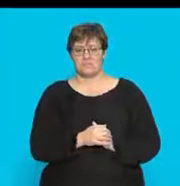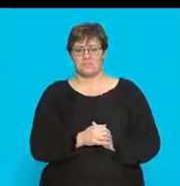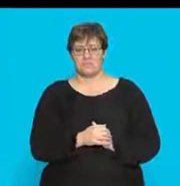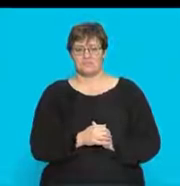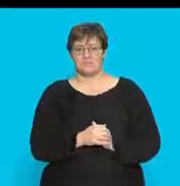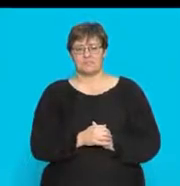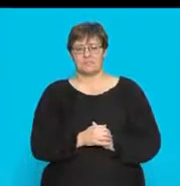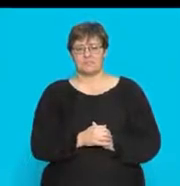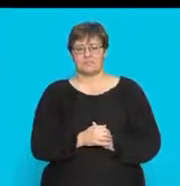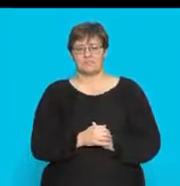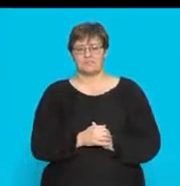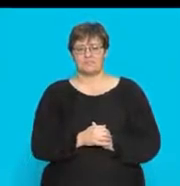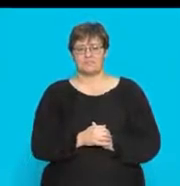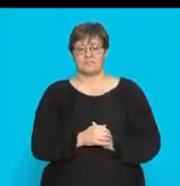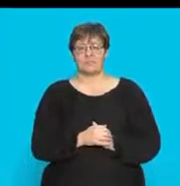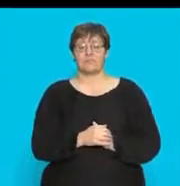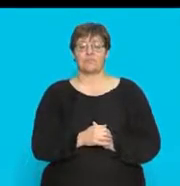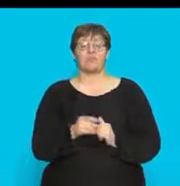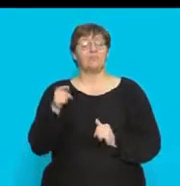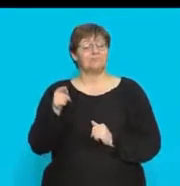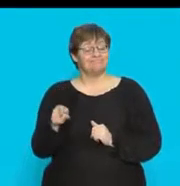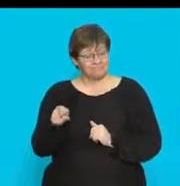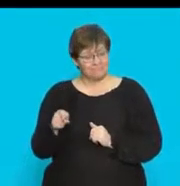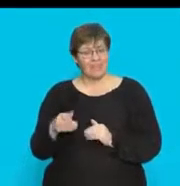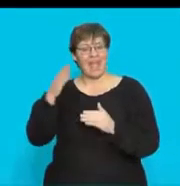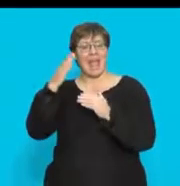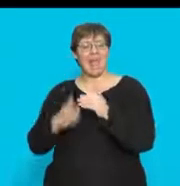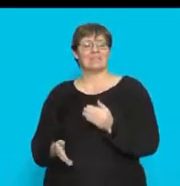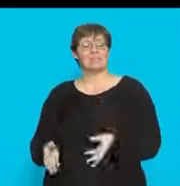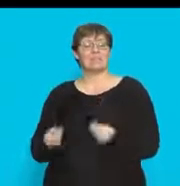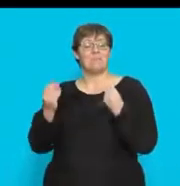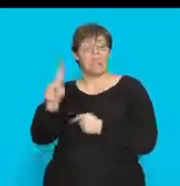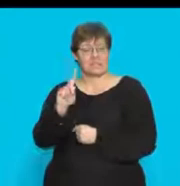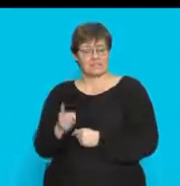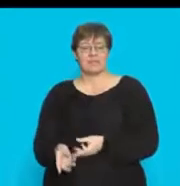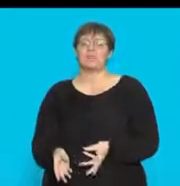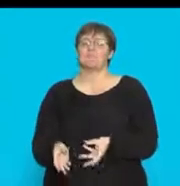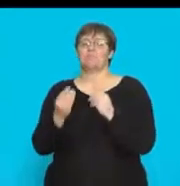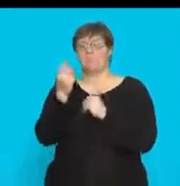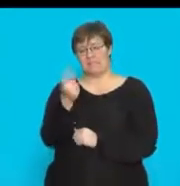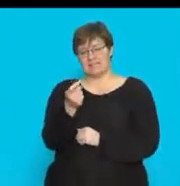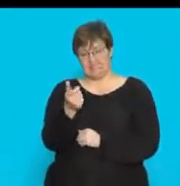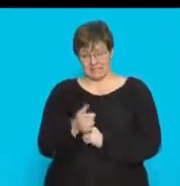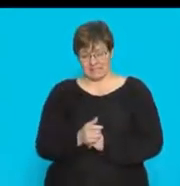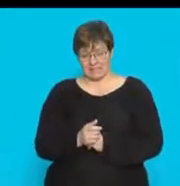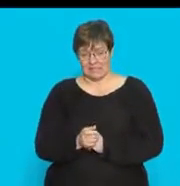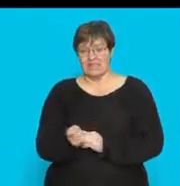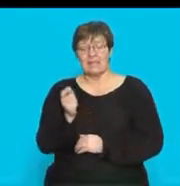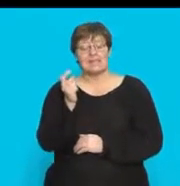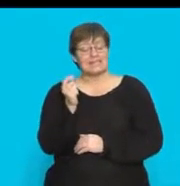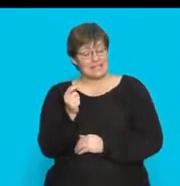guys, the end result of sexual reproduction is a seed, right? And a seed has got a lot